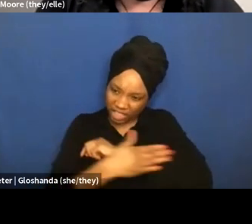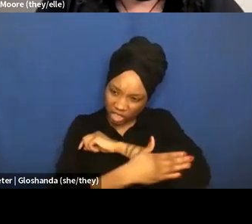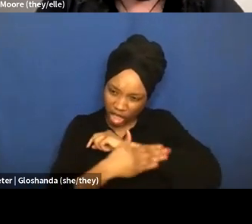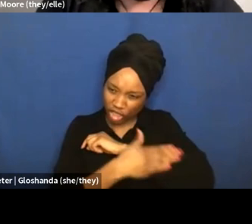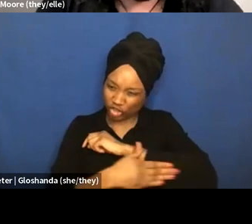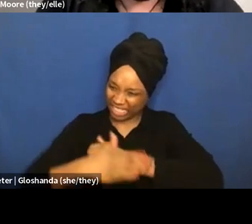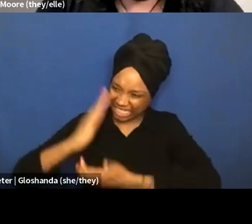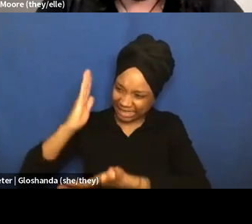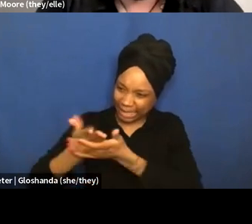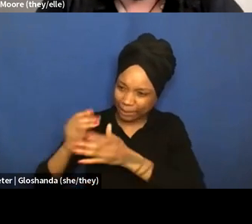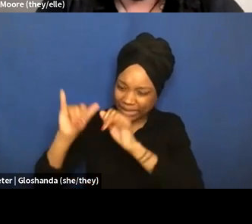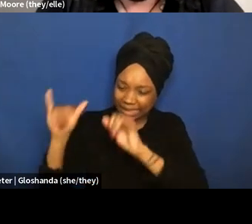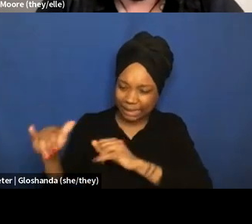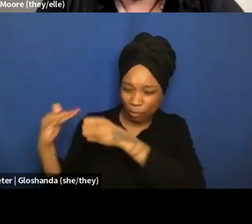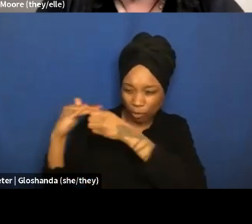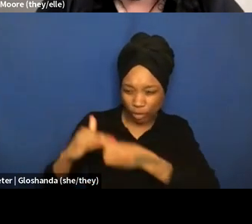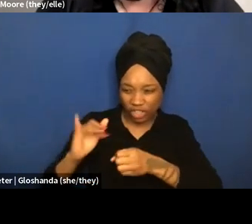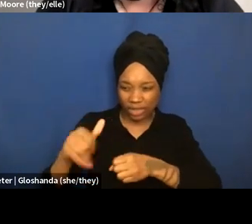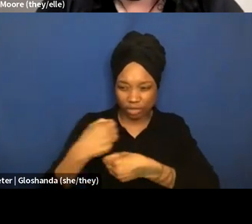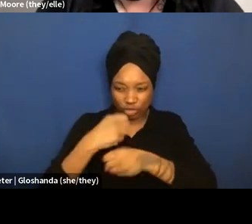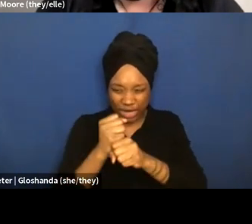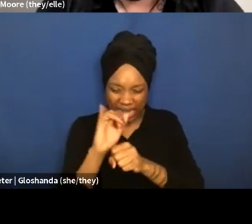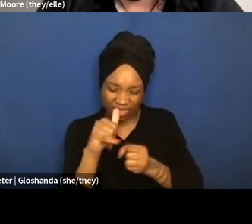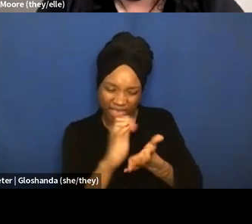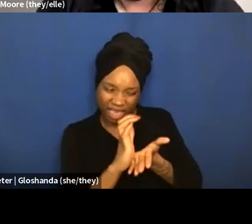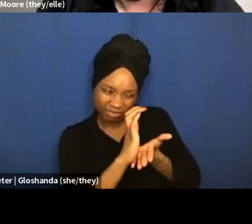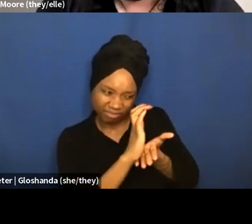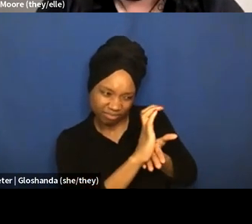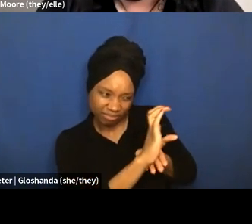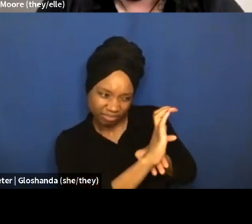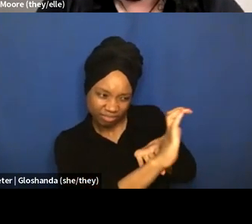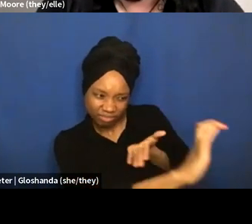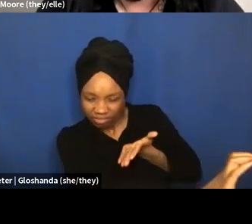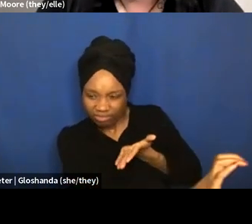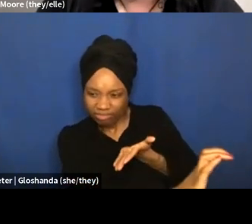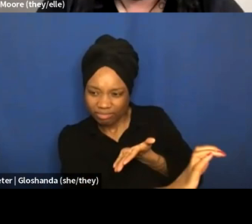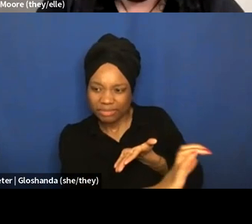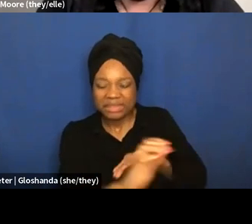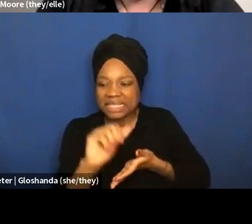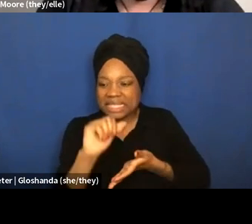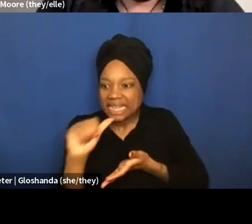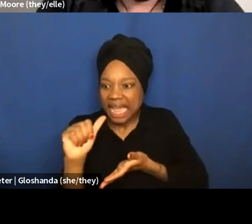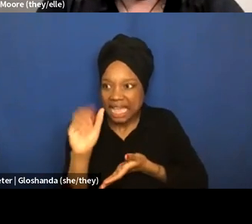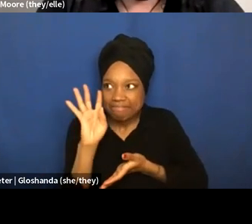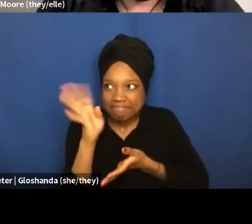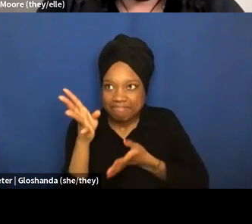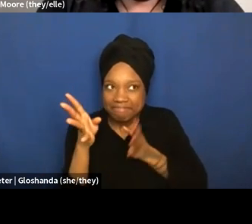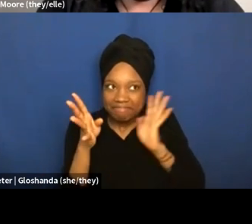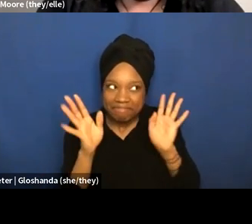this alienation and dis-ease to begin with, not pretending that this